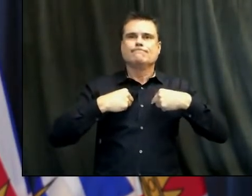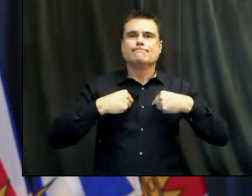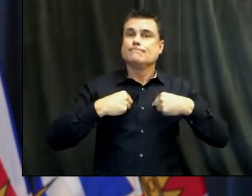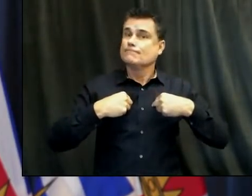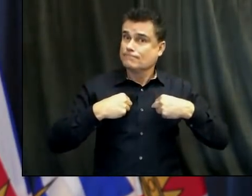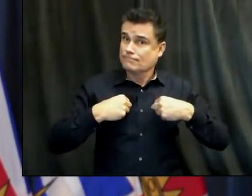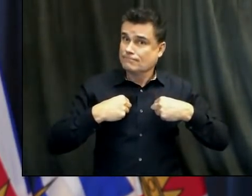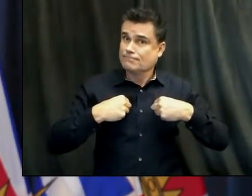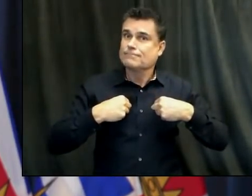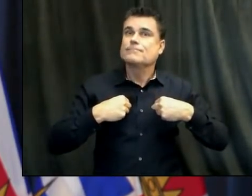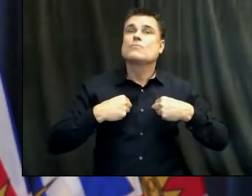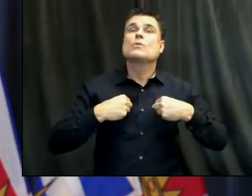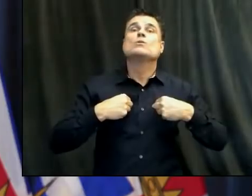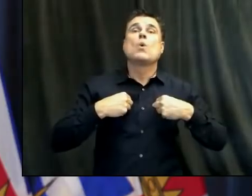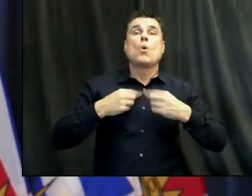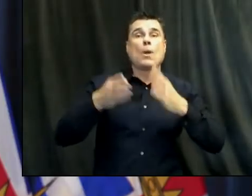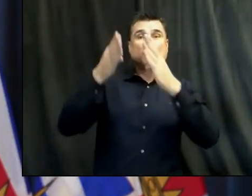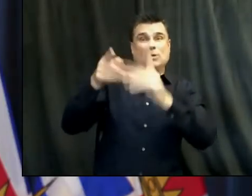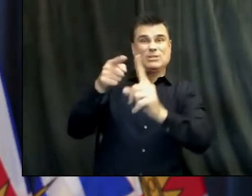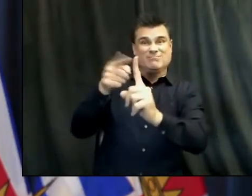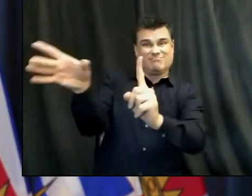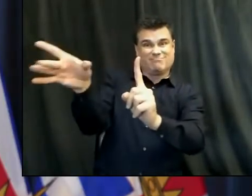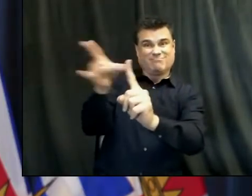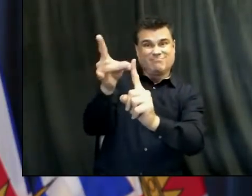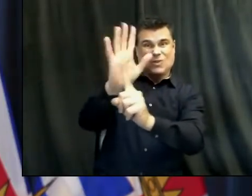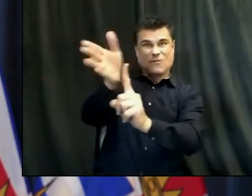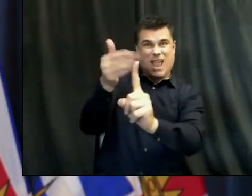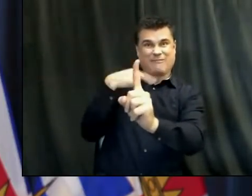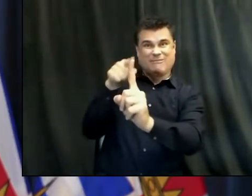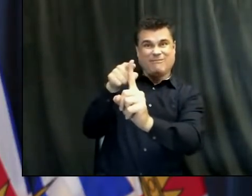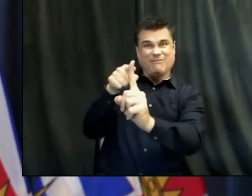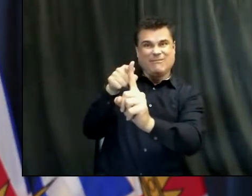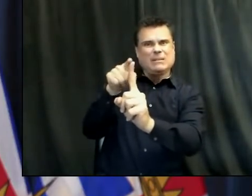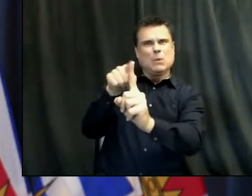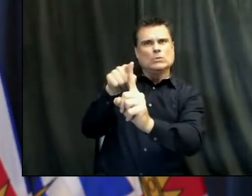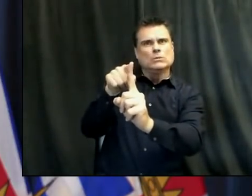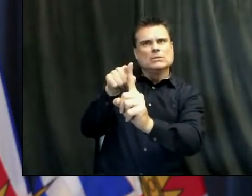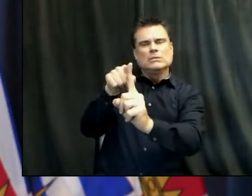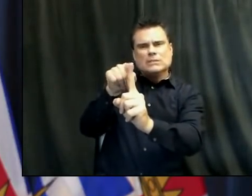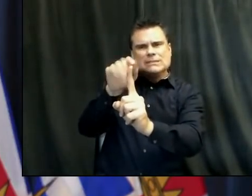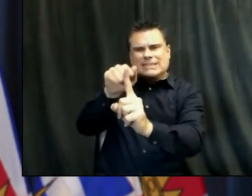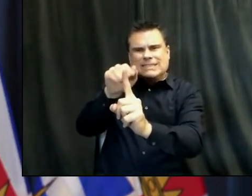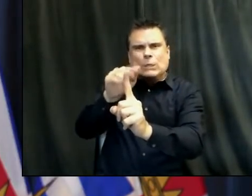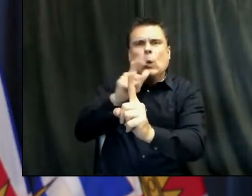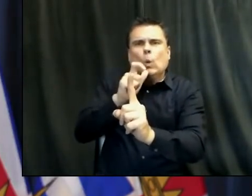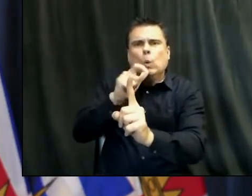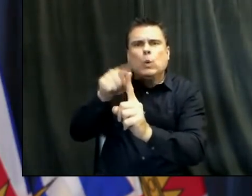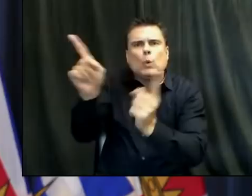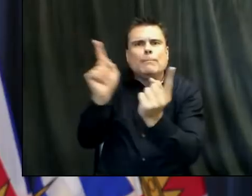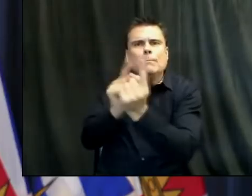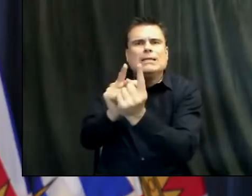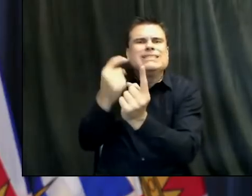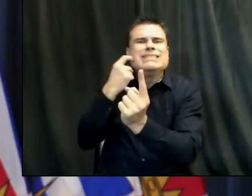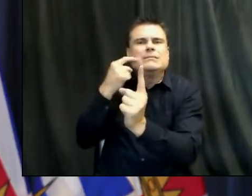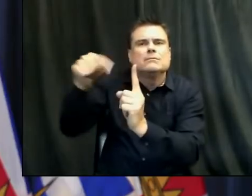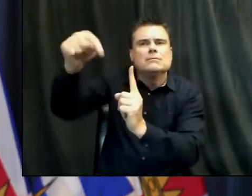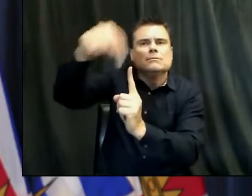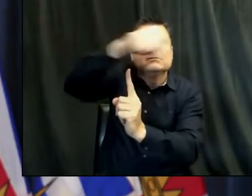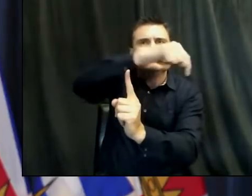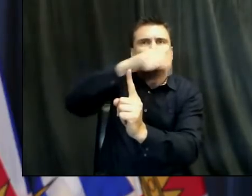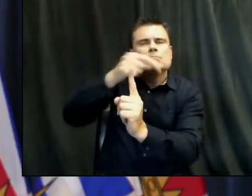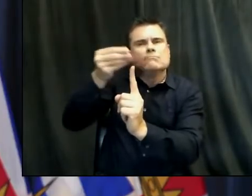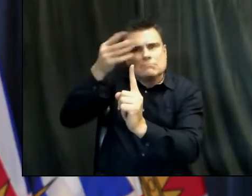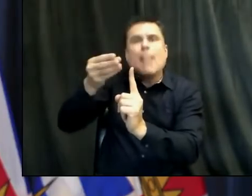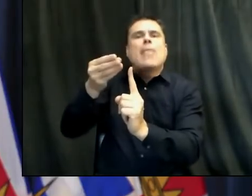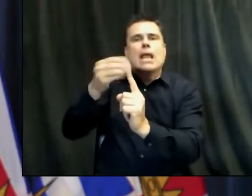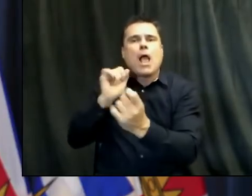test positive for COVID-19. We need their close contacts to engage as well. That is the most effective way to fight transmission